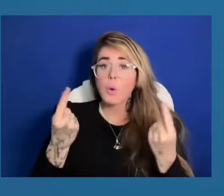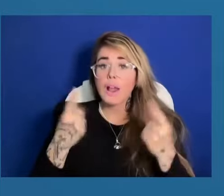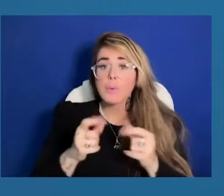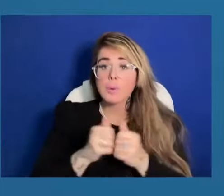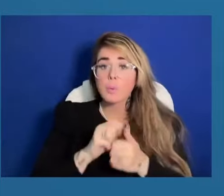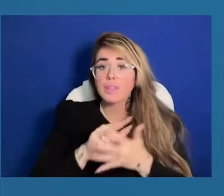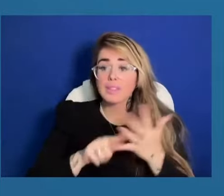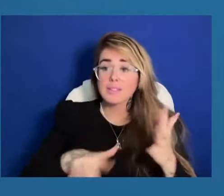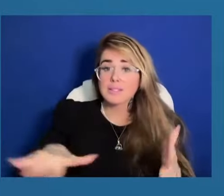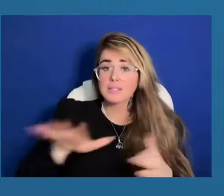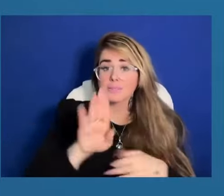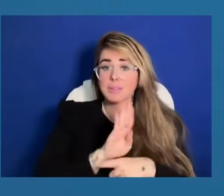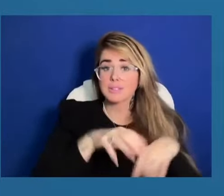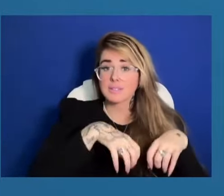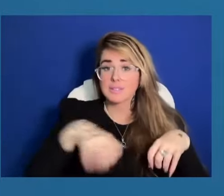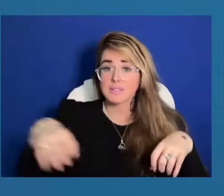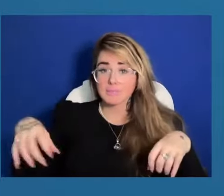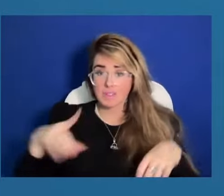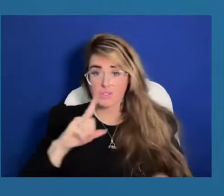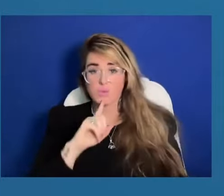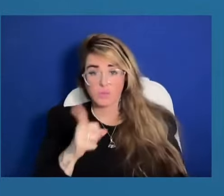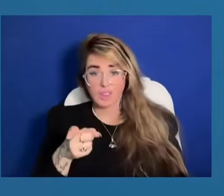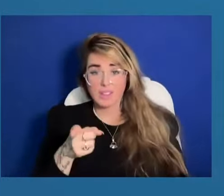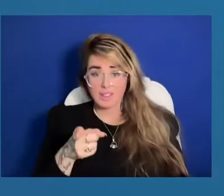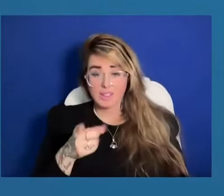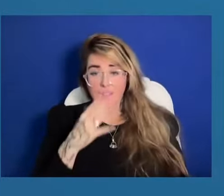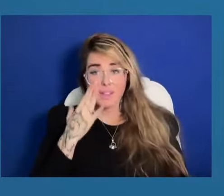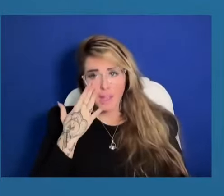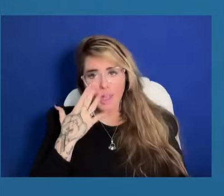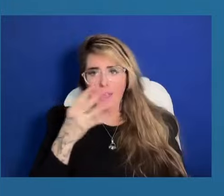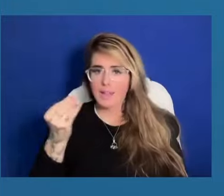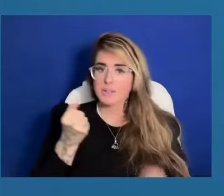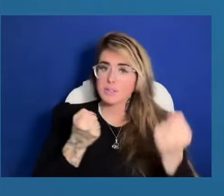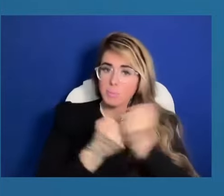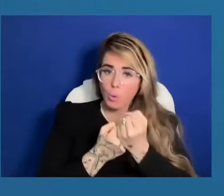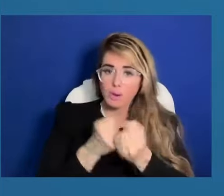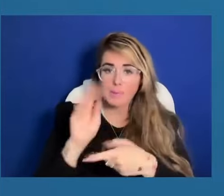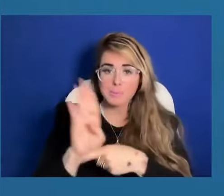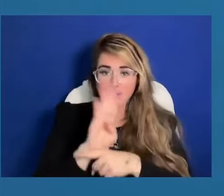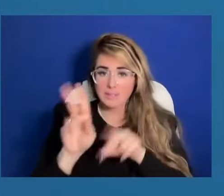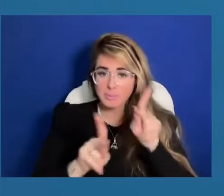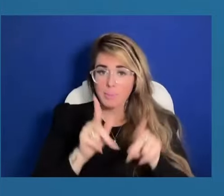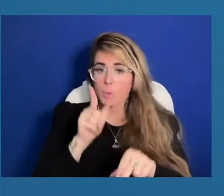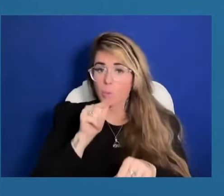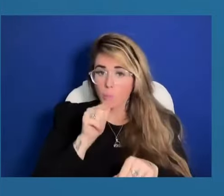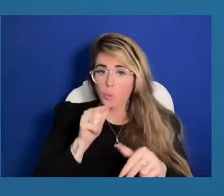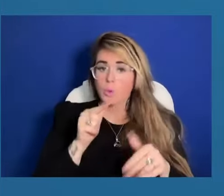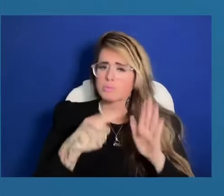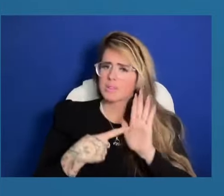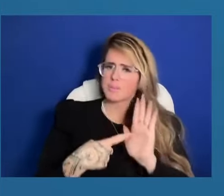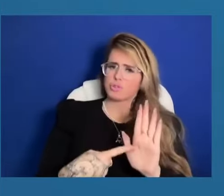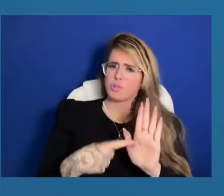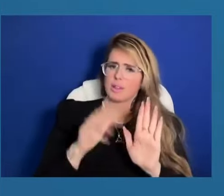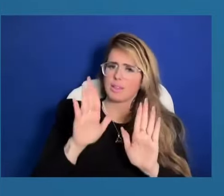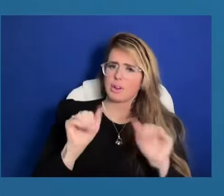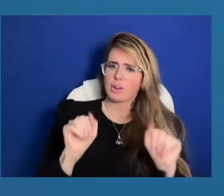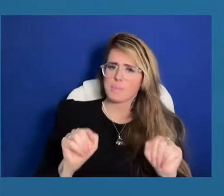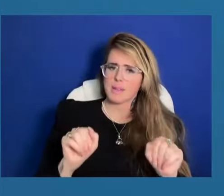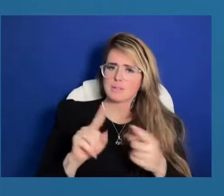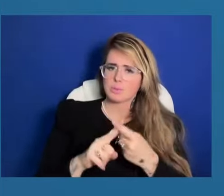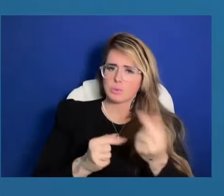strips is real, and it's supporting business people who have demonstrated the capacity to